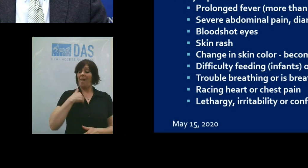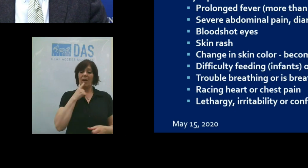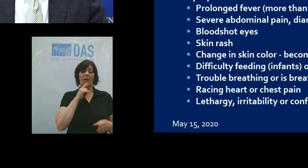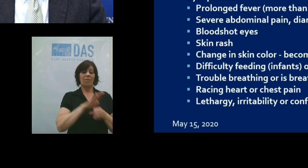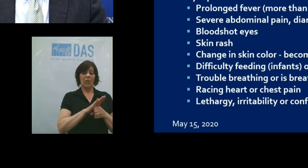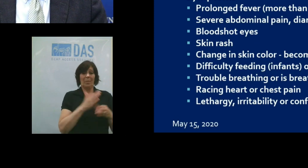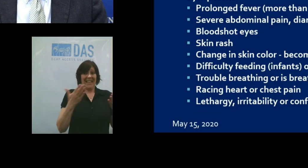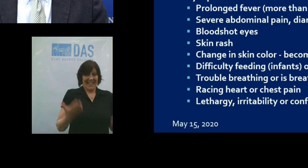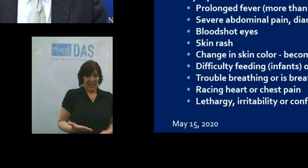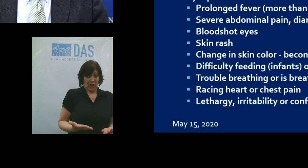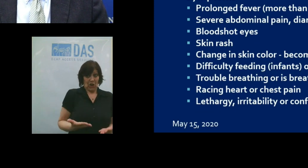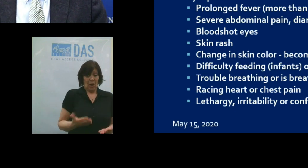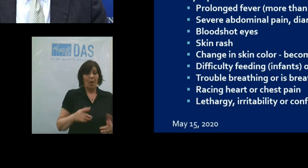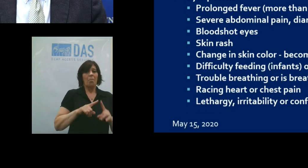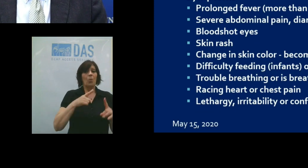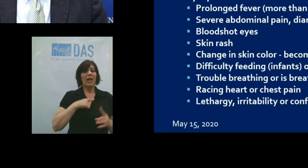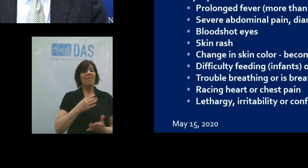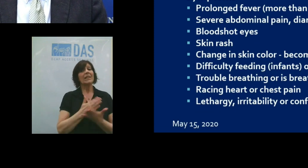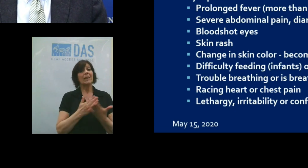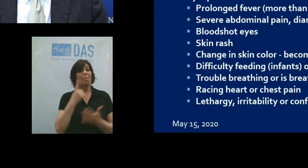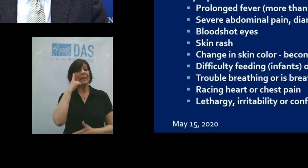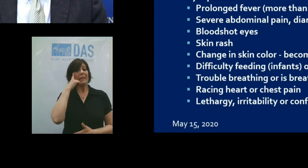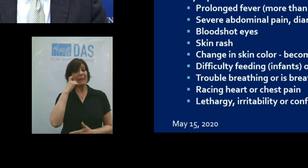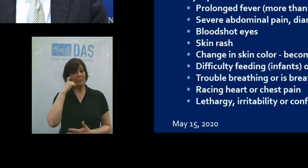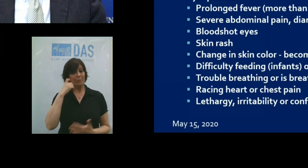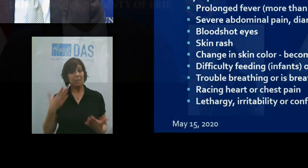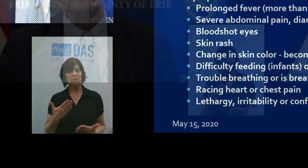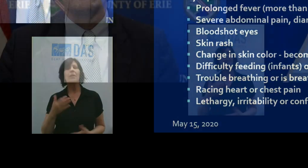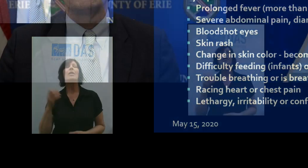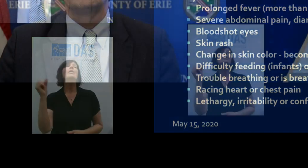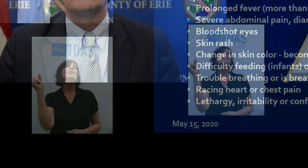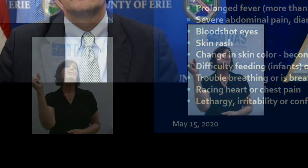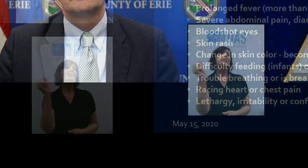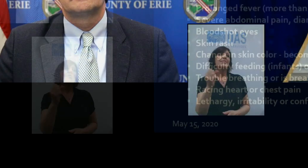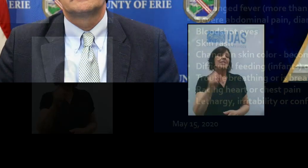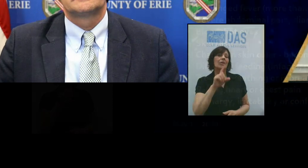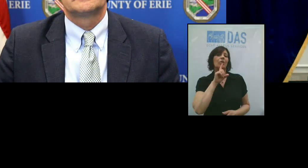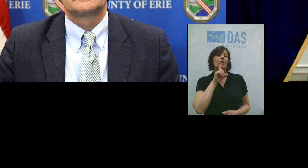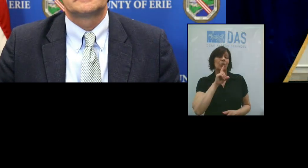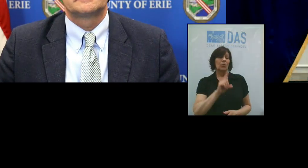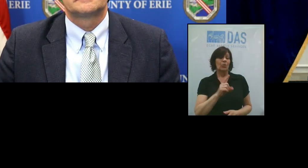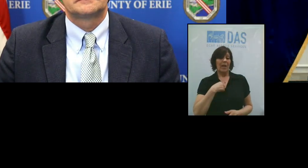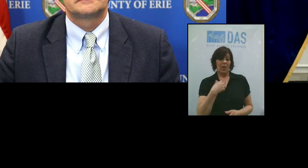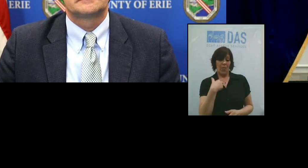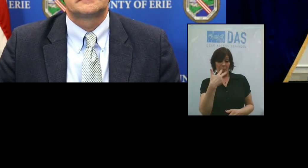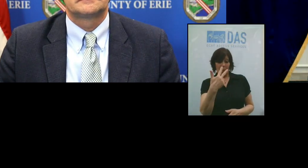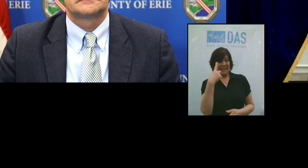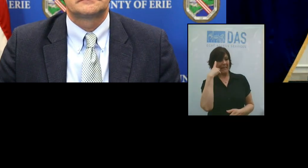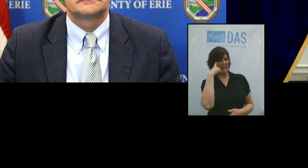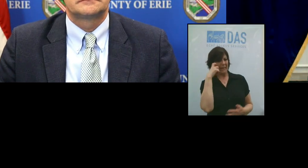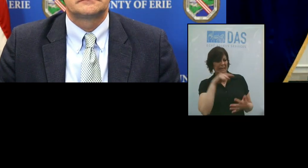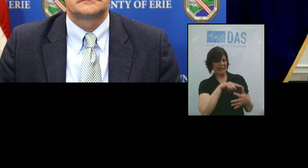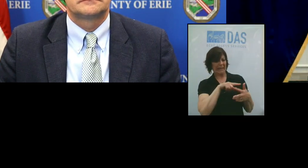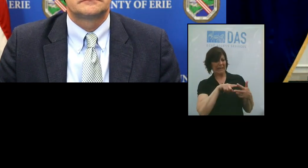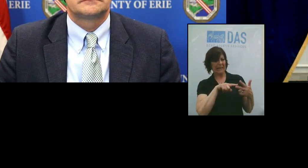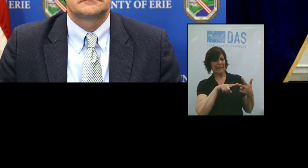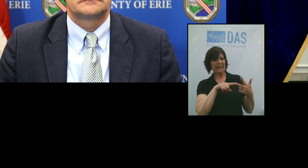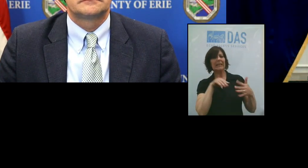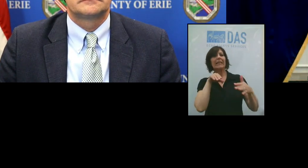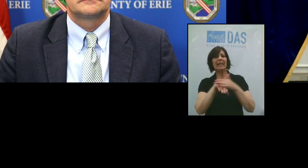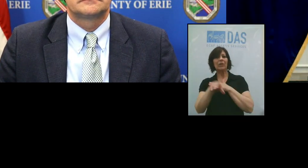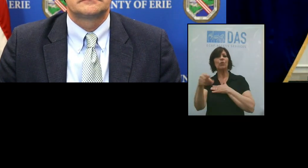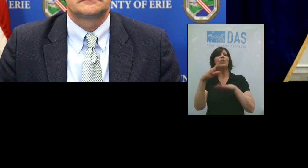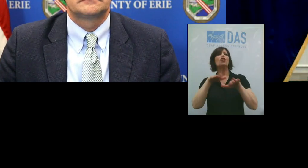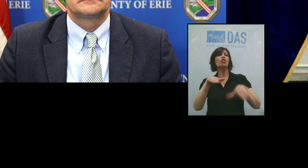have a number of suspected cases. Is that correct? Yeah, there have been 3 suspected cases that have been admitted to Oishei